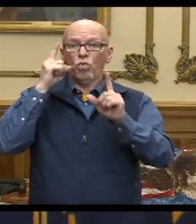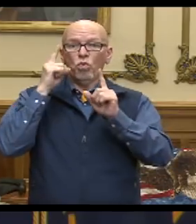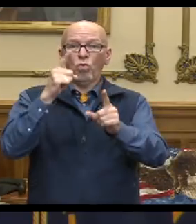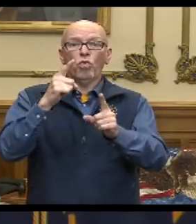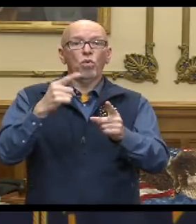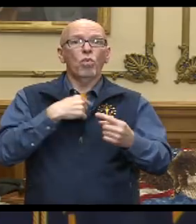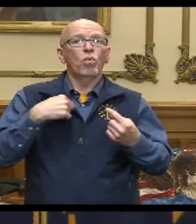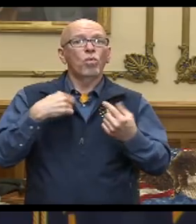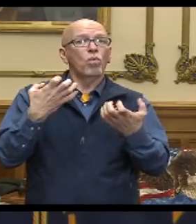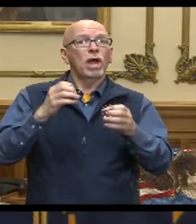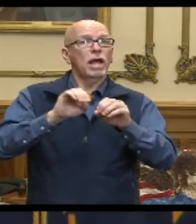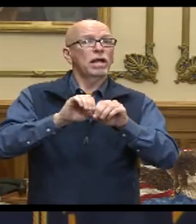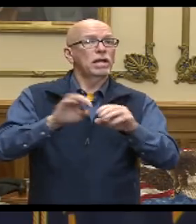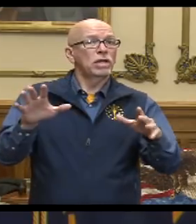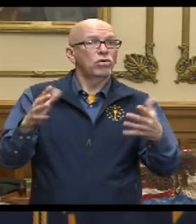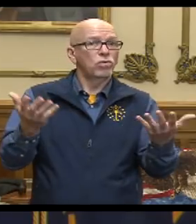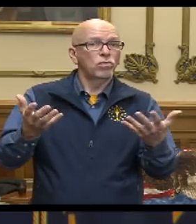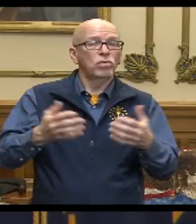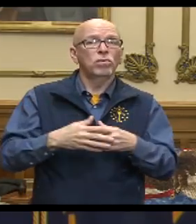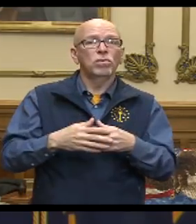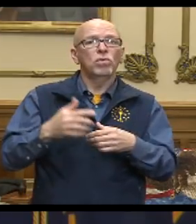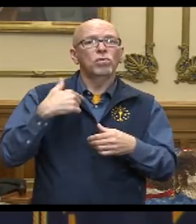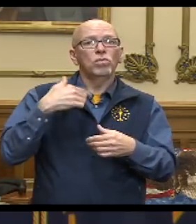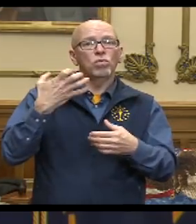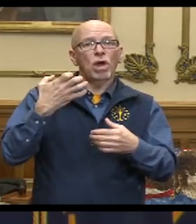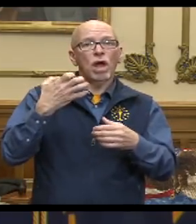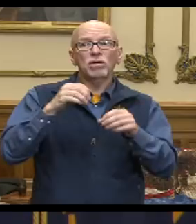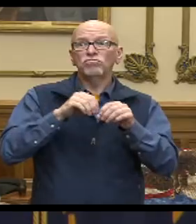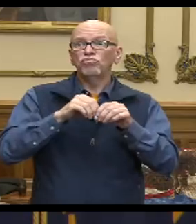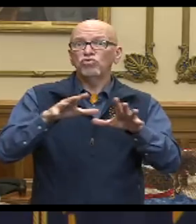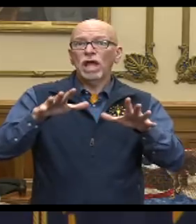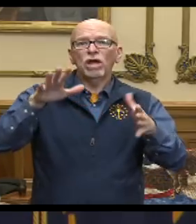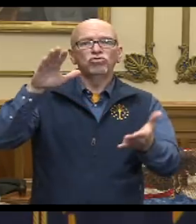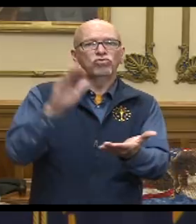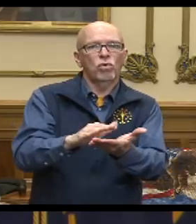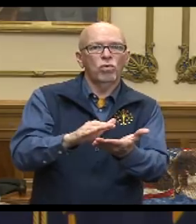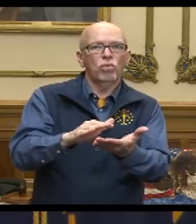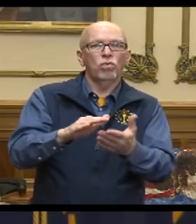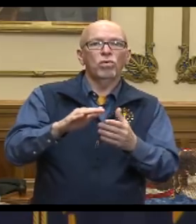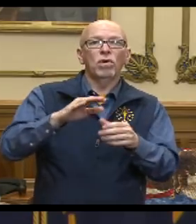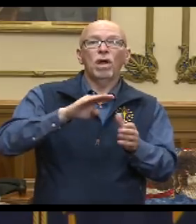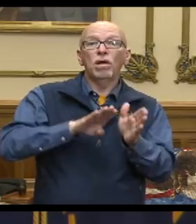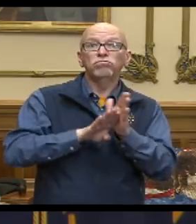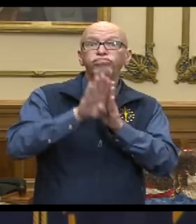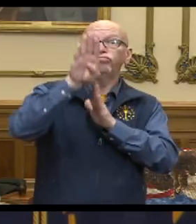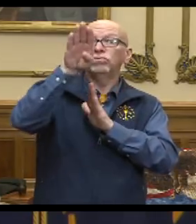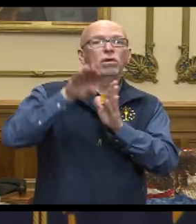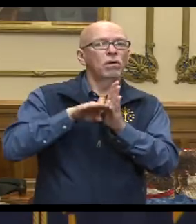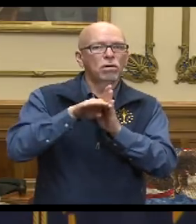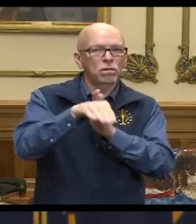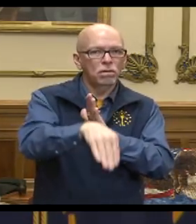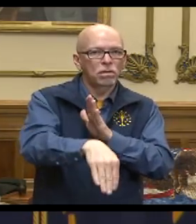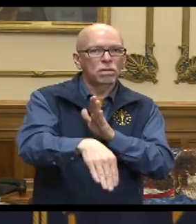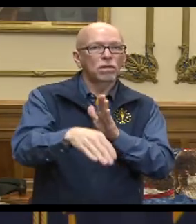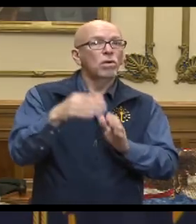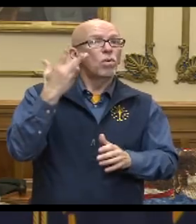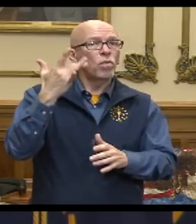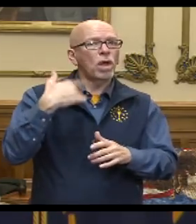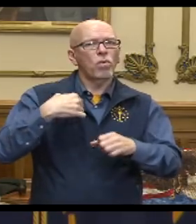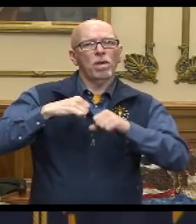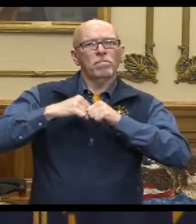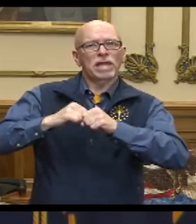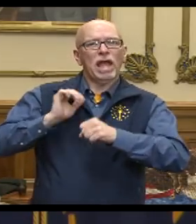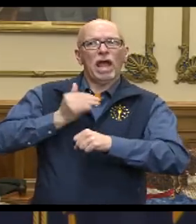mission was clear: slow the spread and flatten the curve in order to protect our